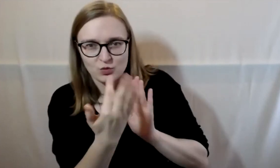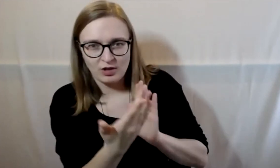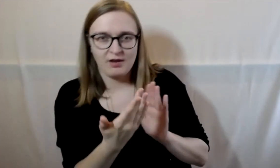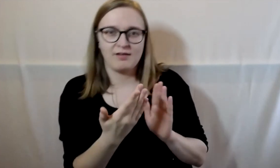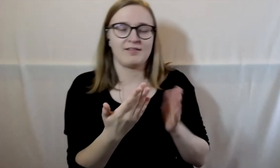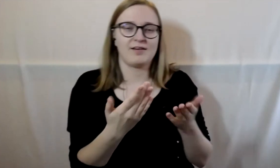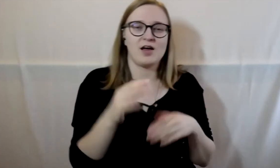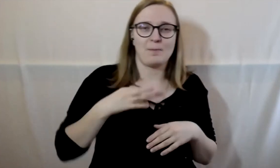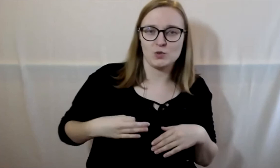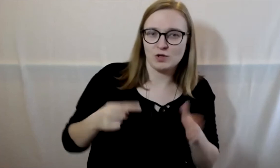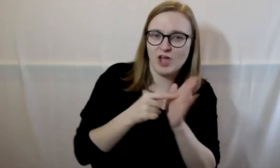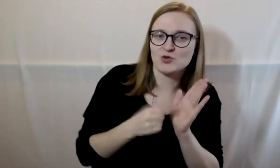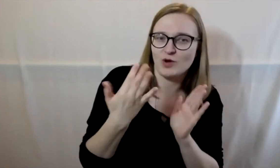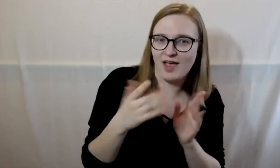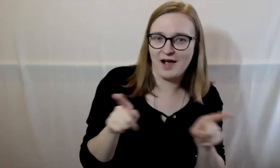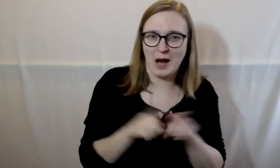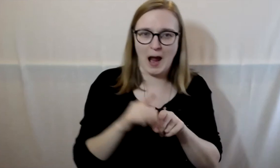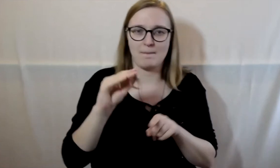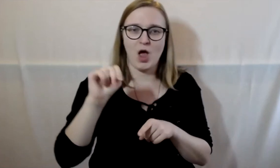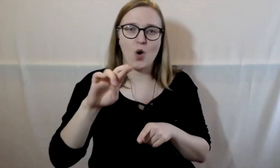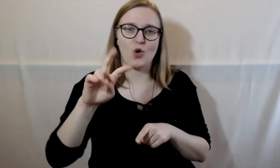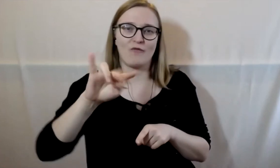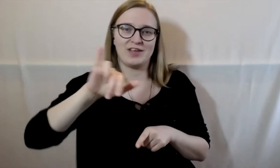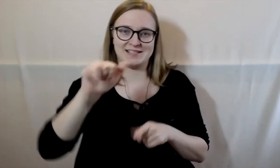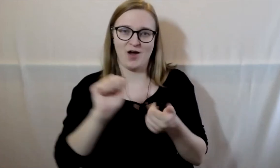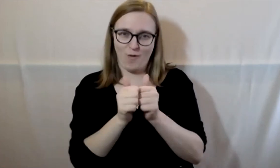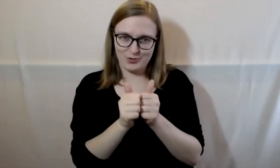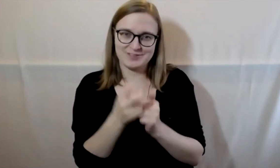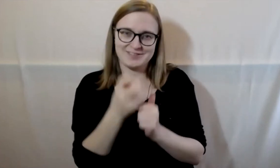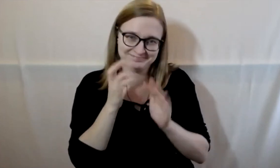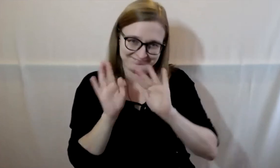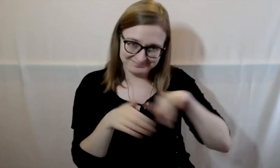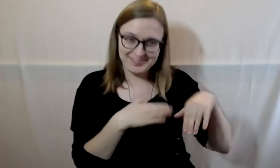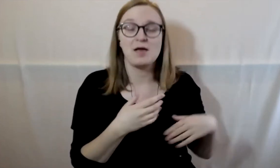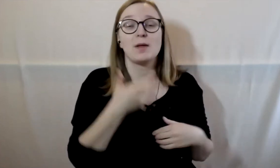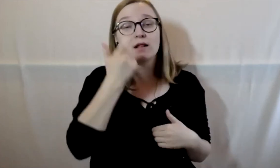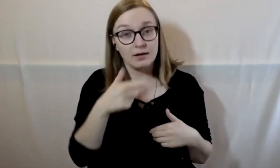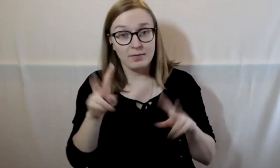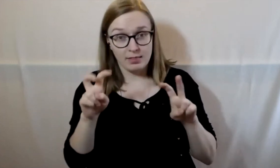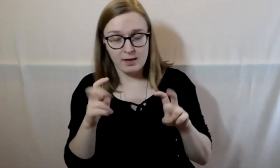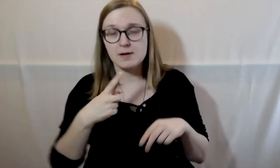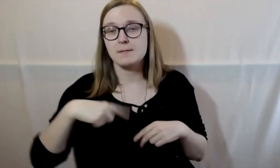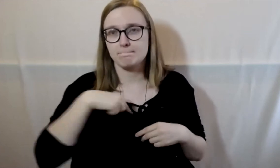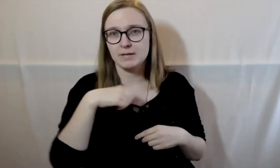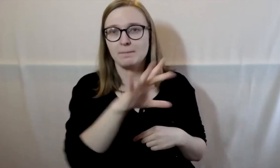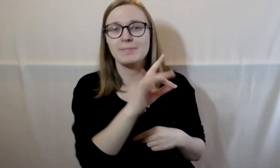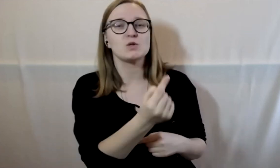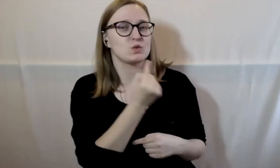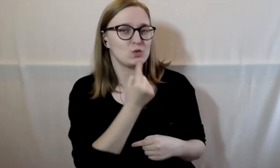for France. But to be more serious, we chose Finland for